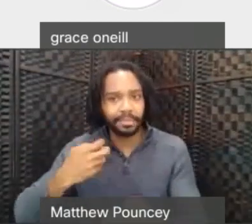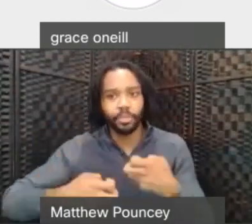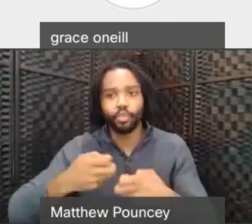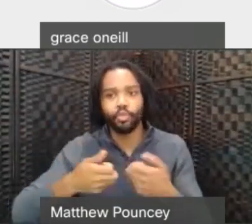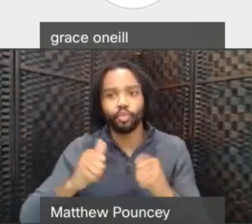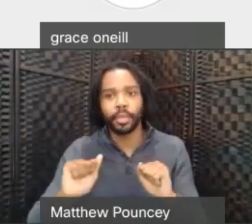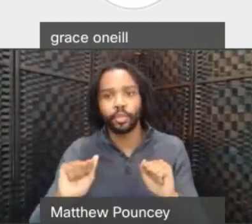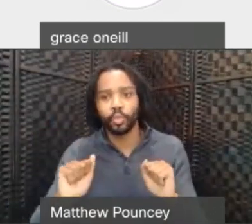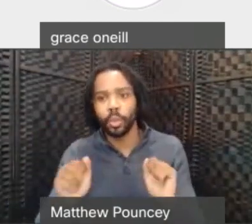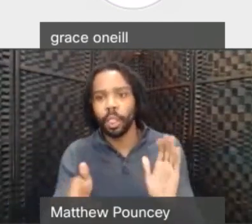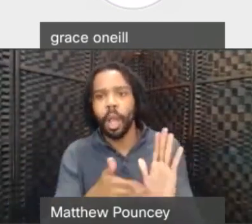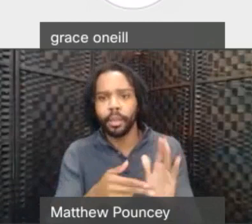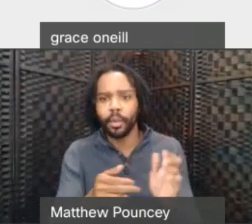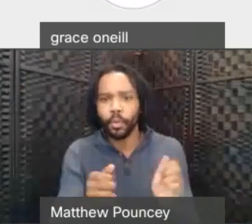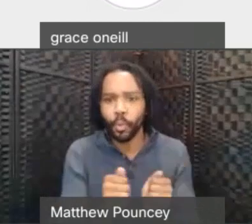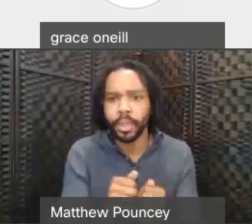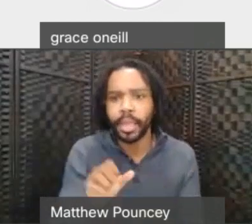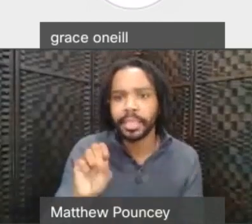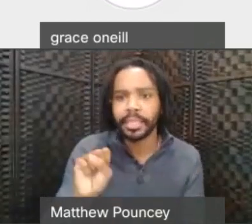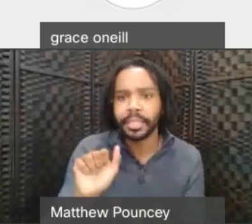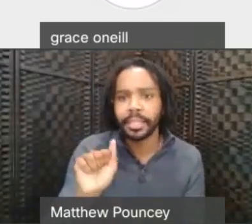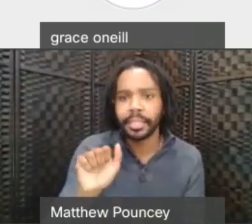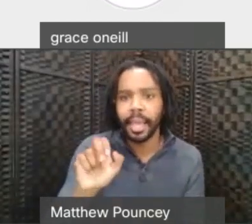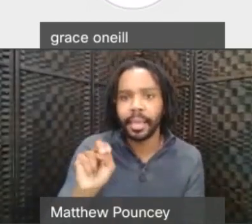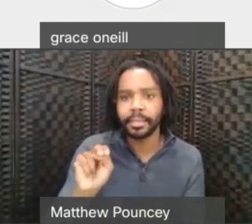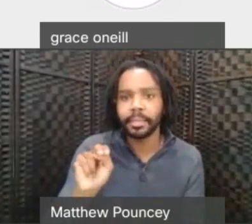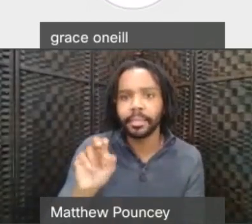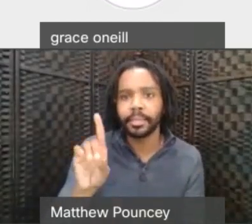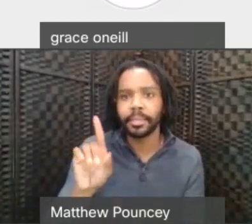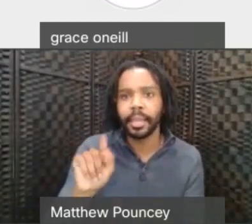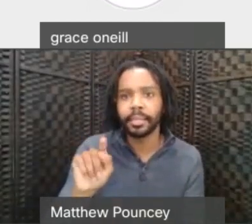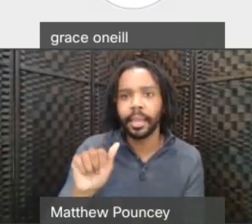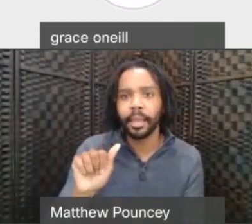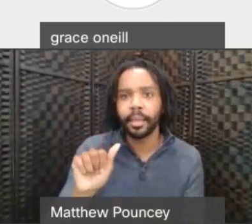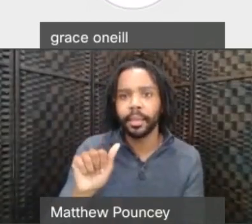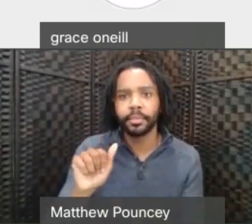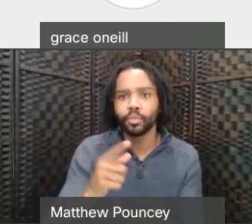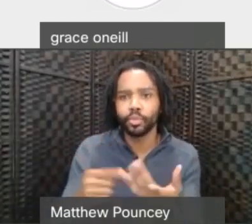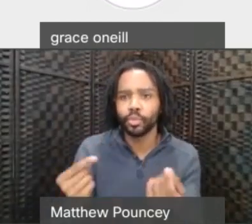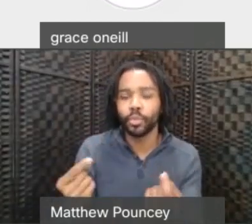what should providers do? I think it's